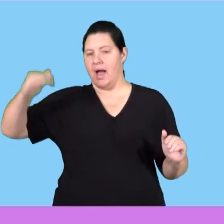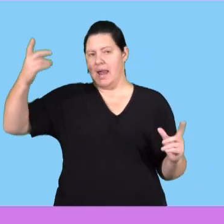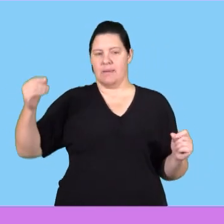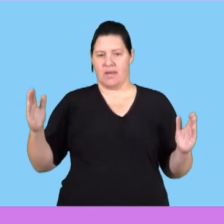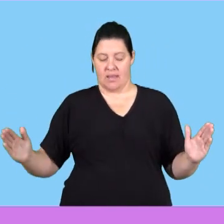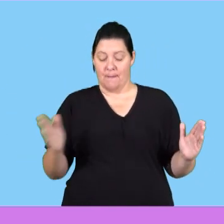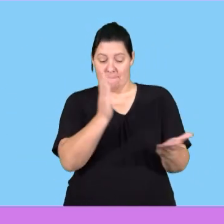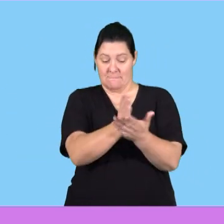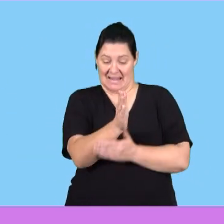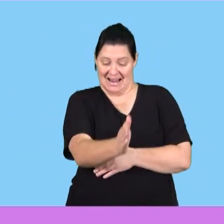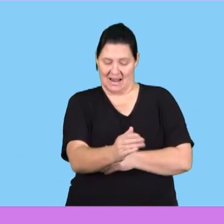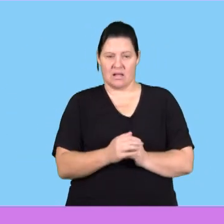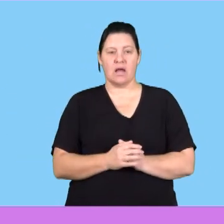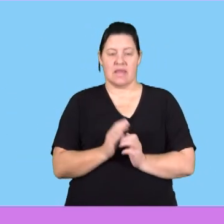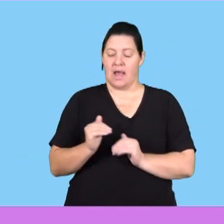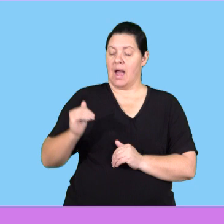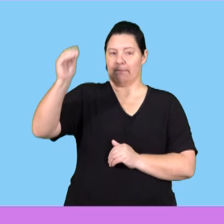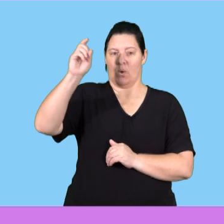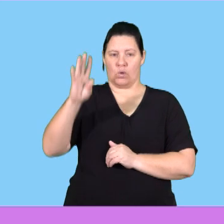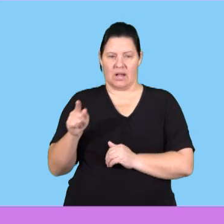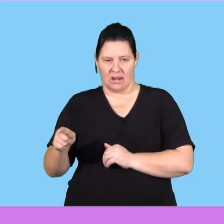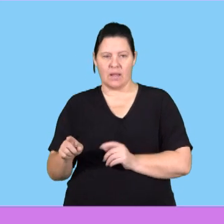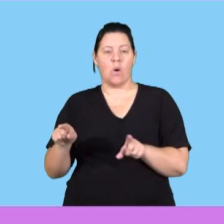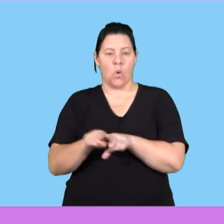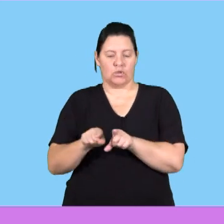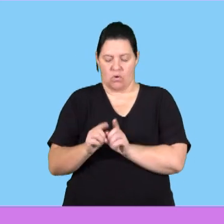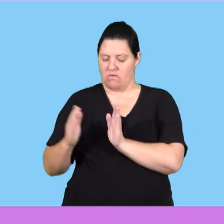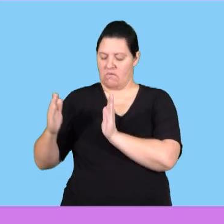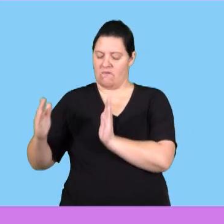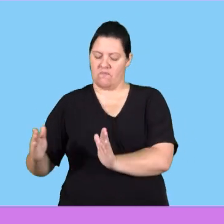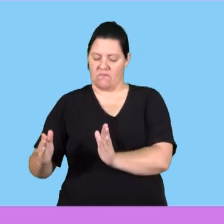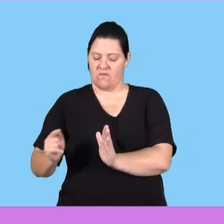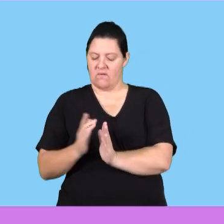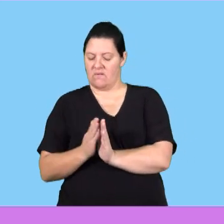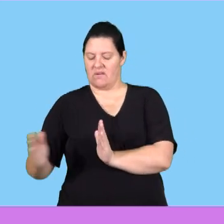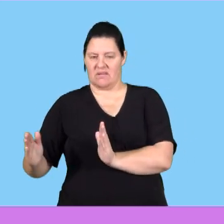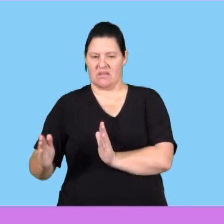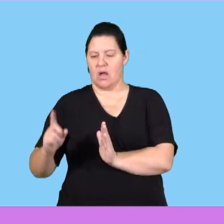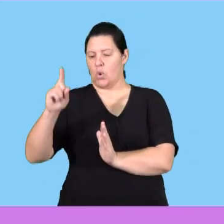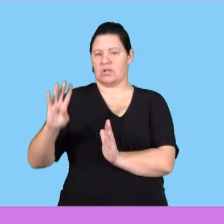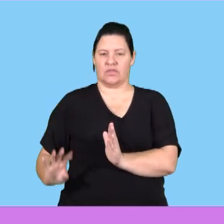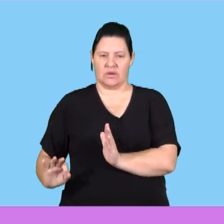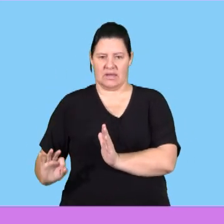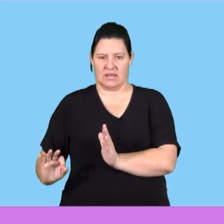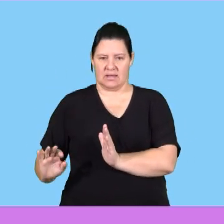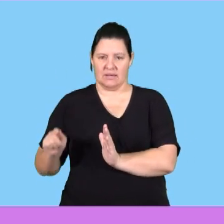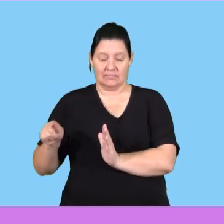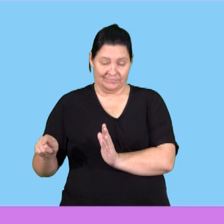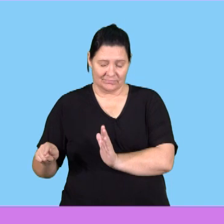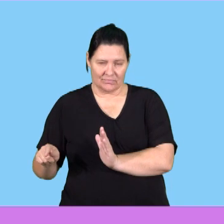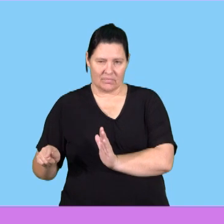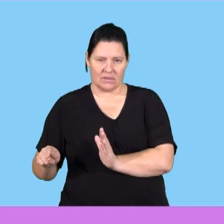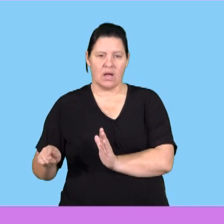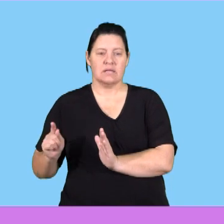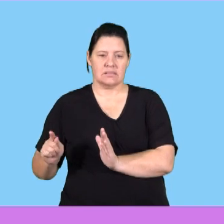ascending order. And then we have our upper quartile, also known as the third quartile or quartile 3. And this is